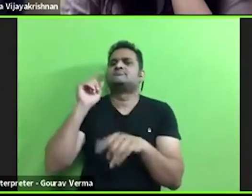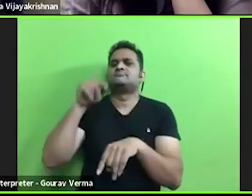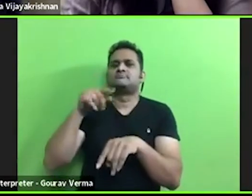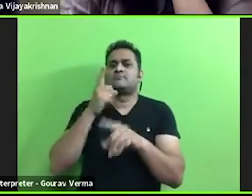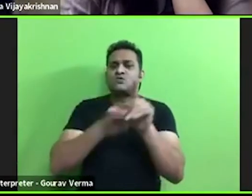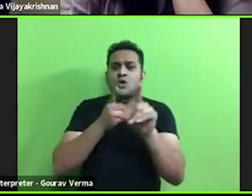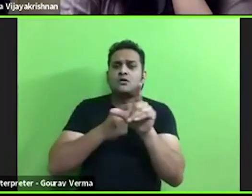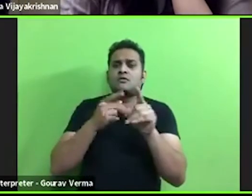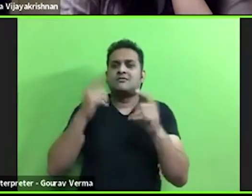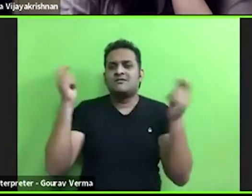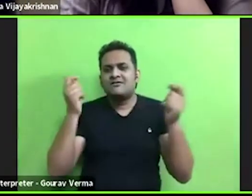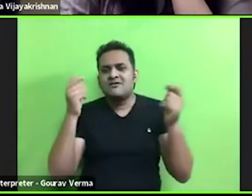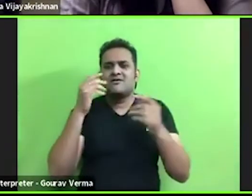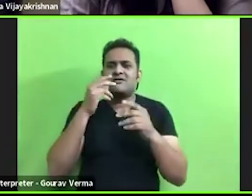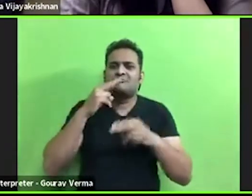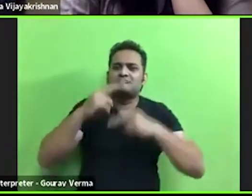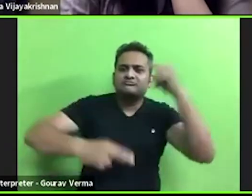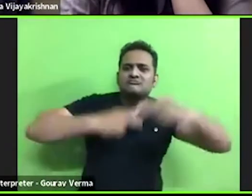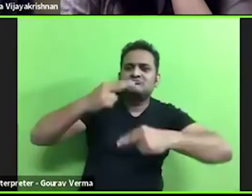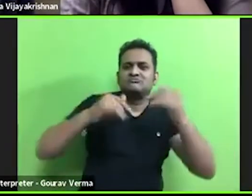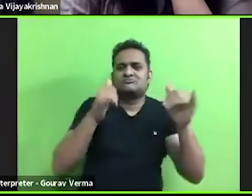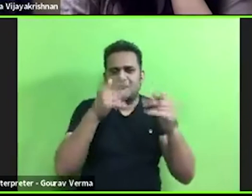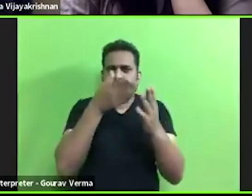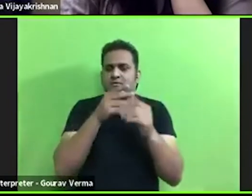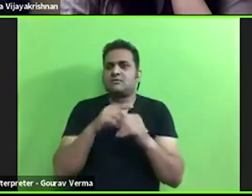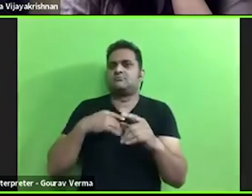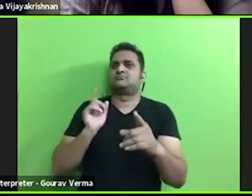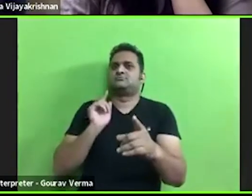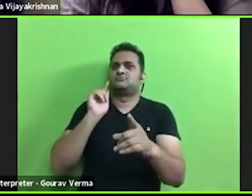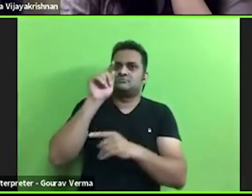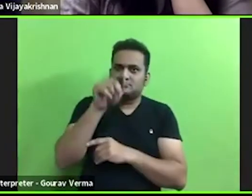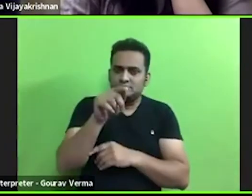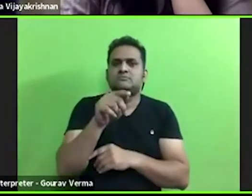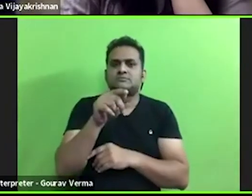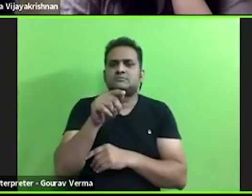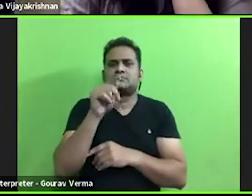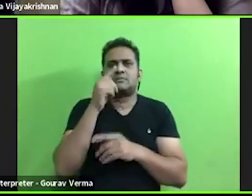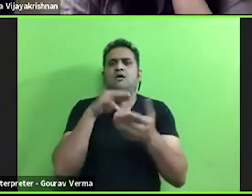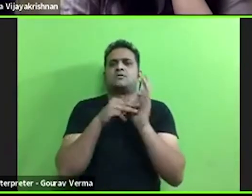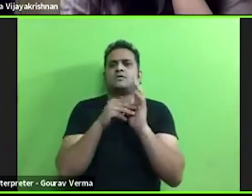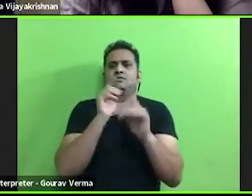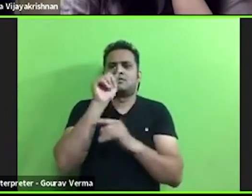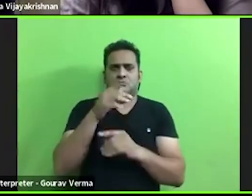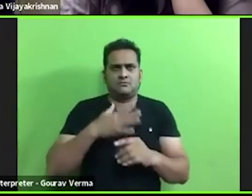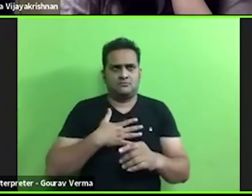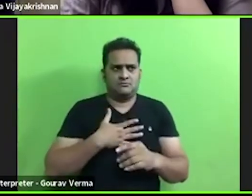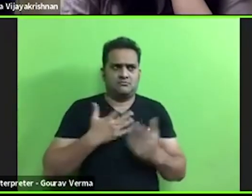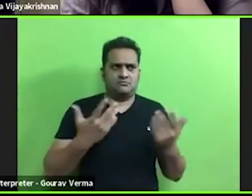fair, and going there was not to go and reproduce yourself